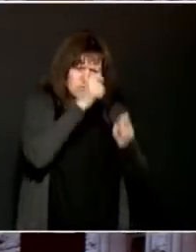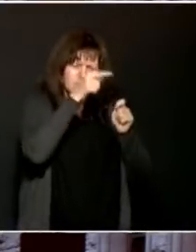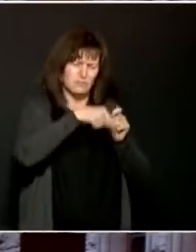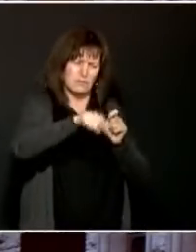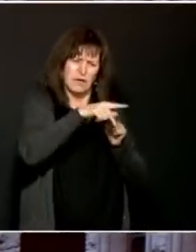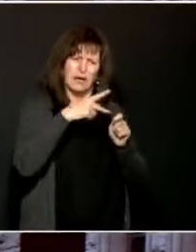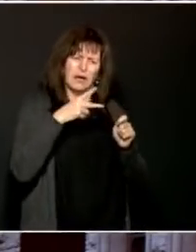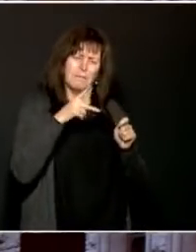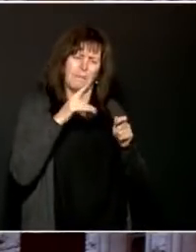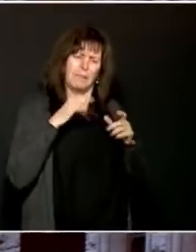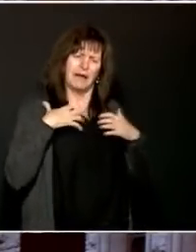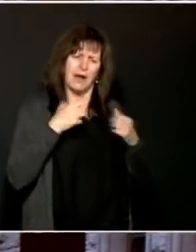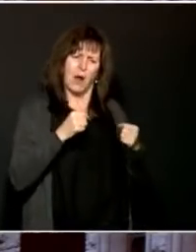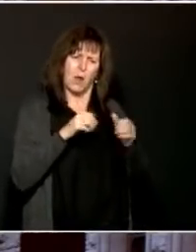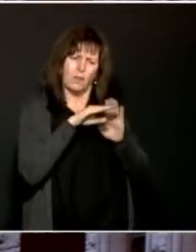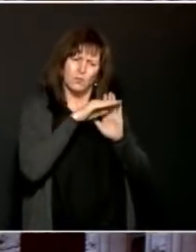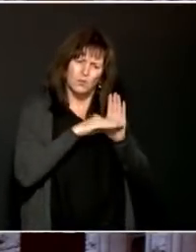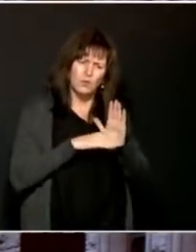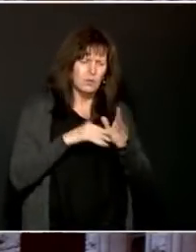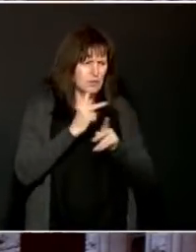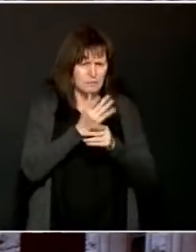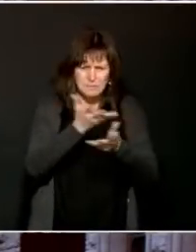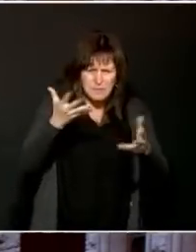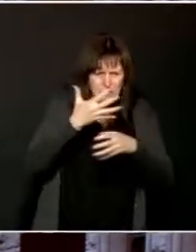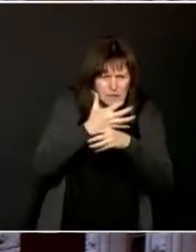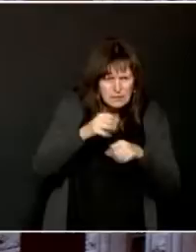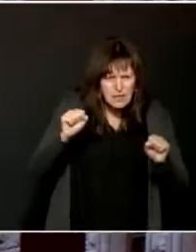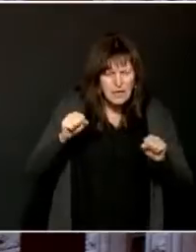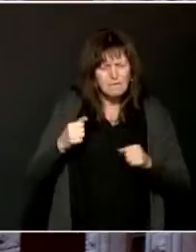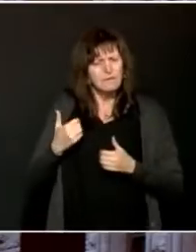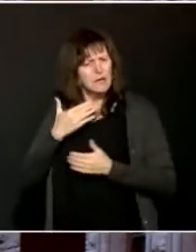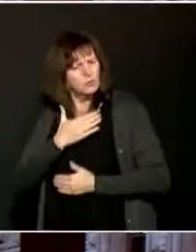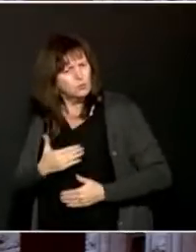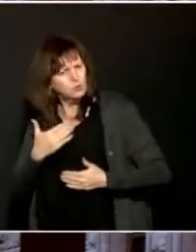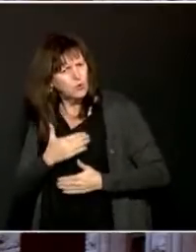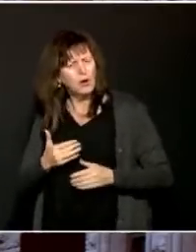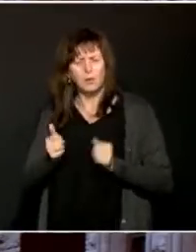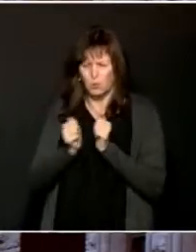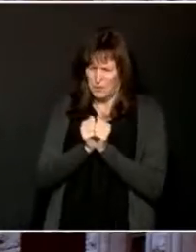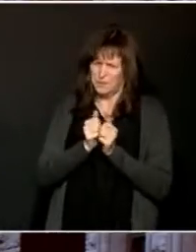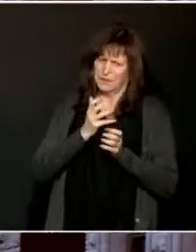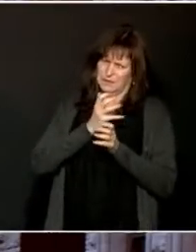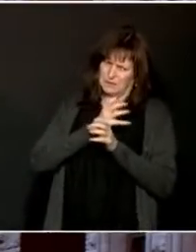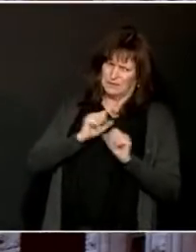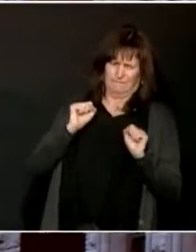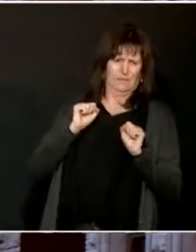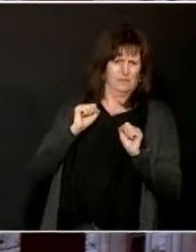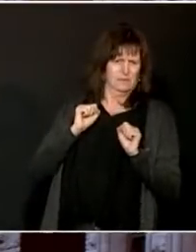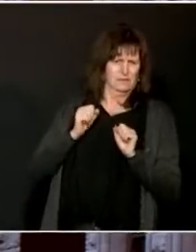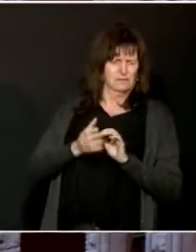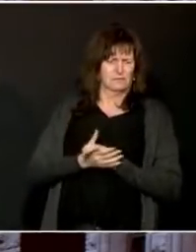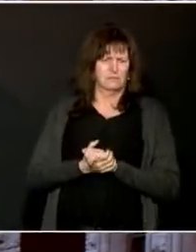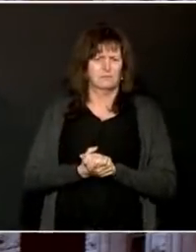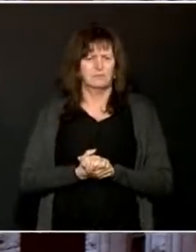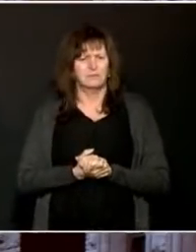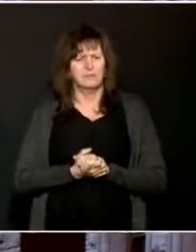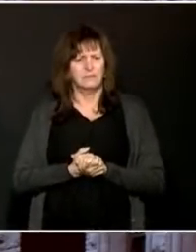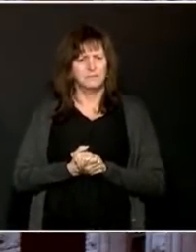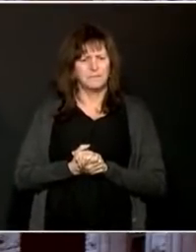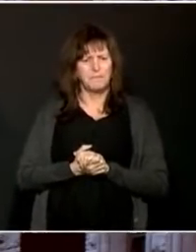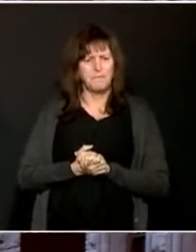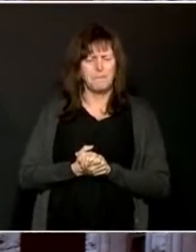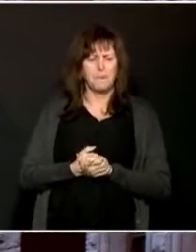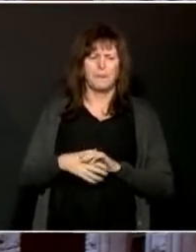still enjoying some of the aspects of these festivities, and of course the honoring those aspects that are part of your